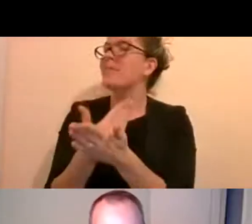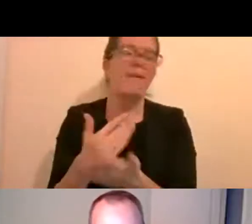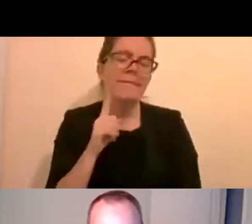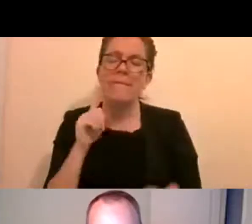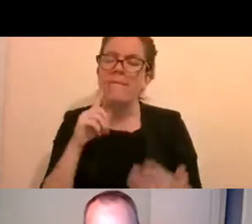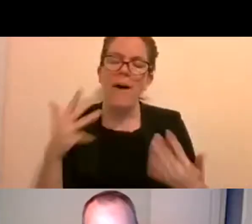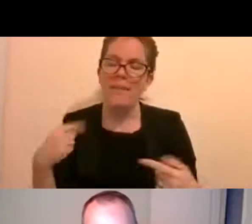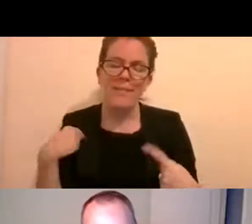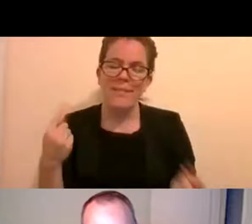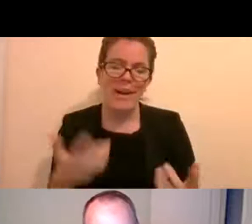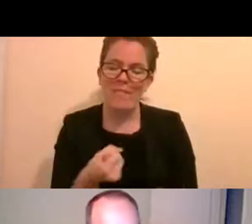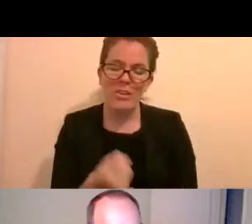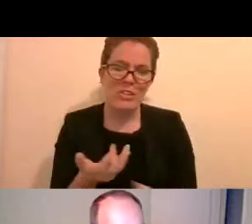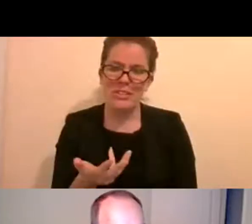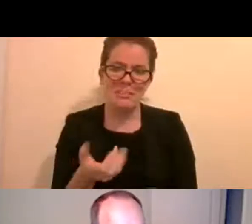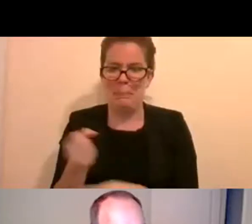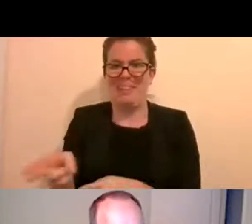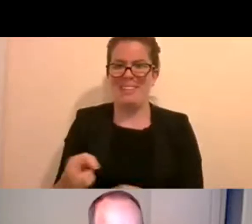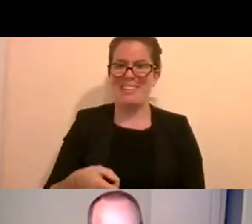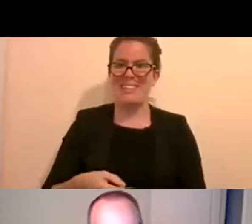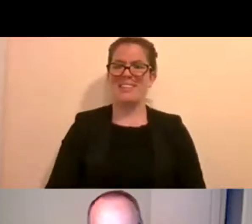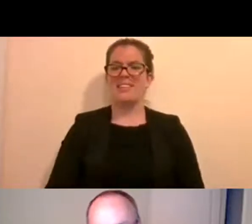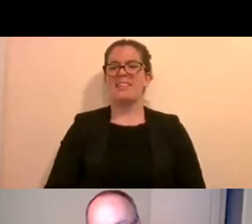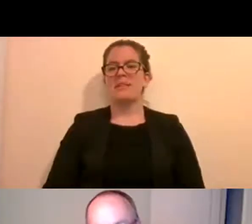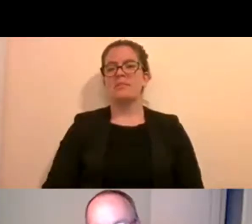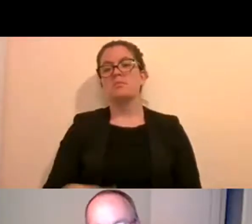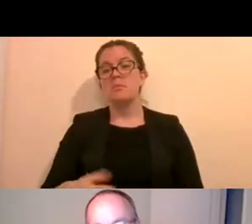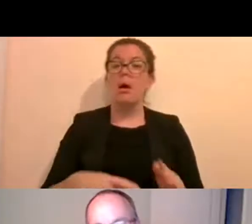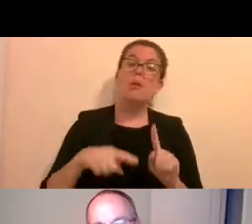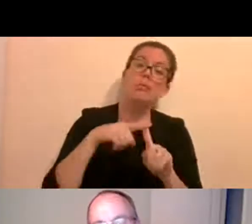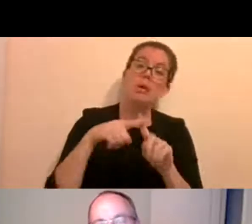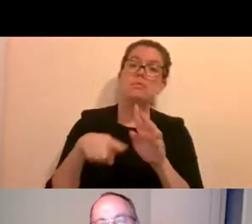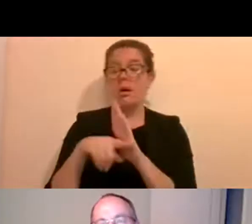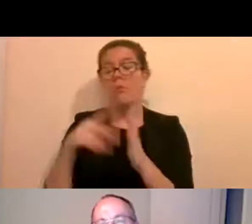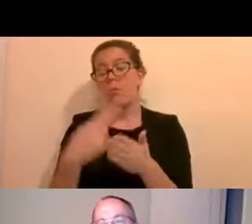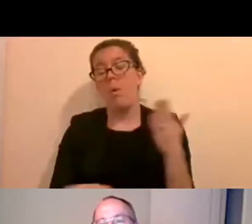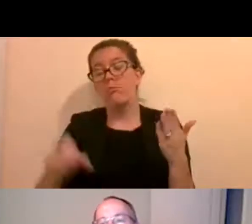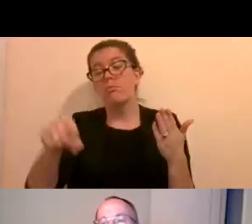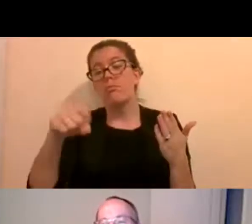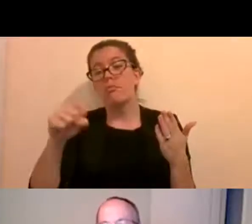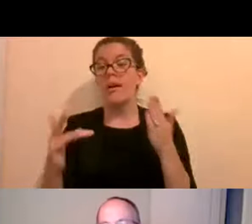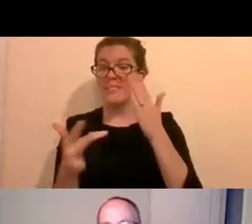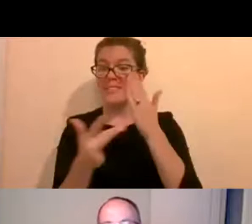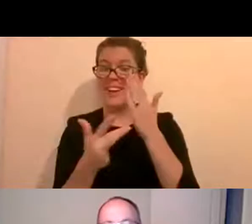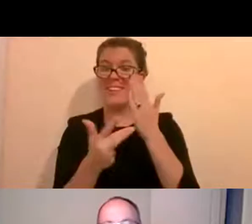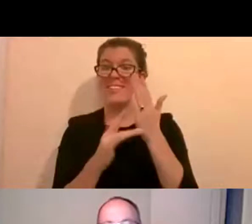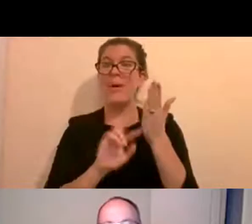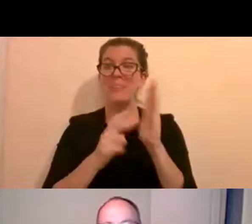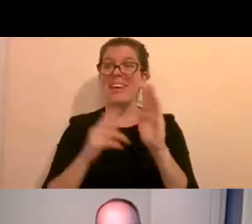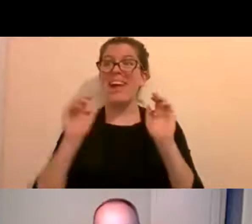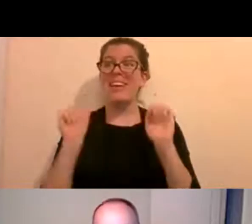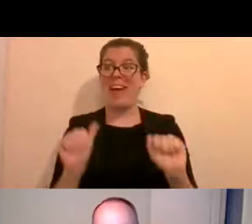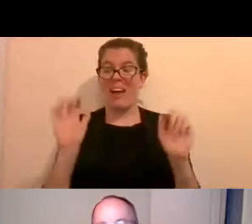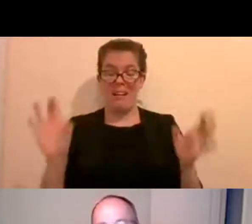there's a positive part of it and a negative part of it in the deaf community, because the technology does bring people together, but